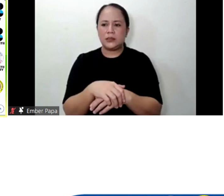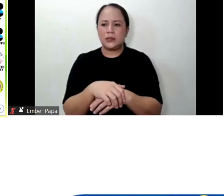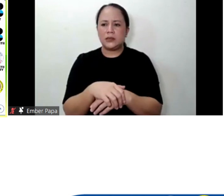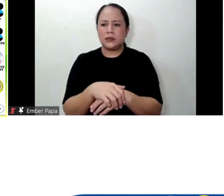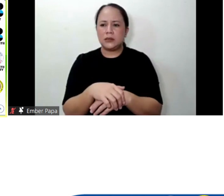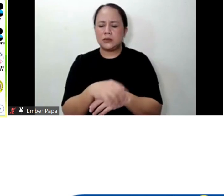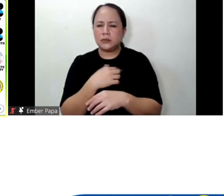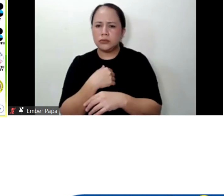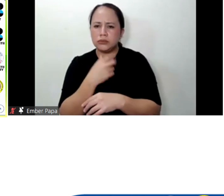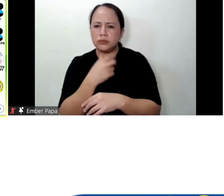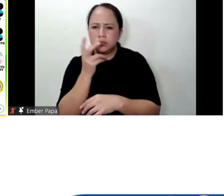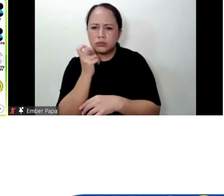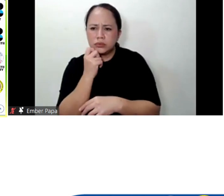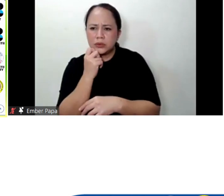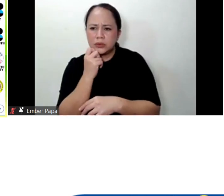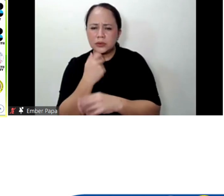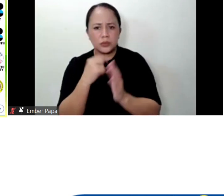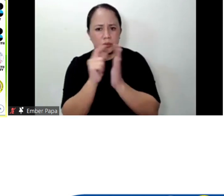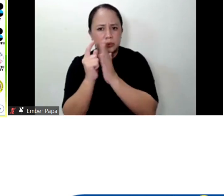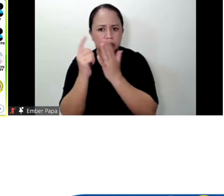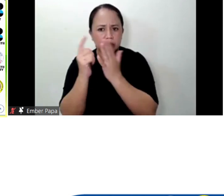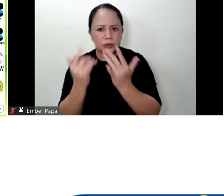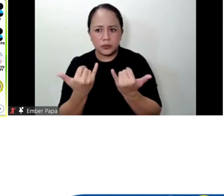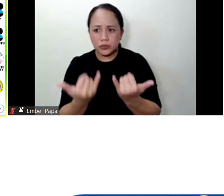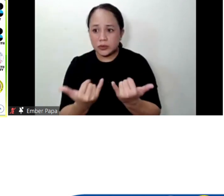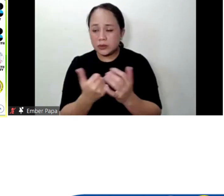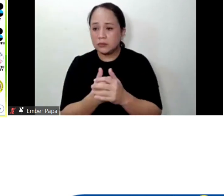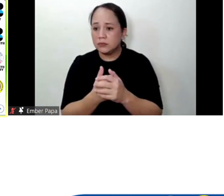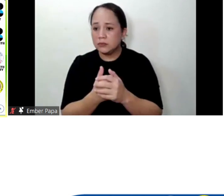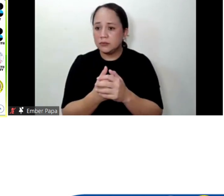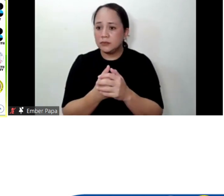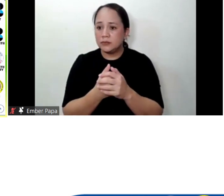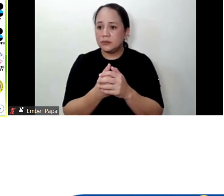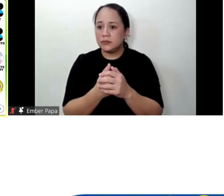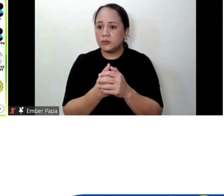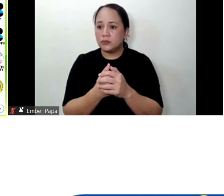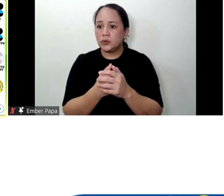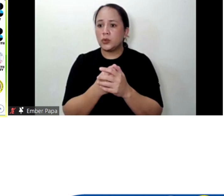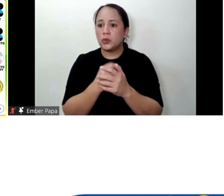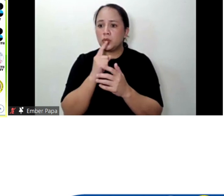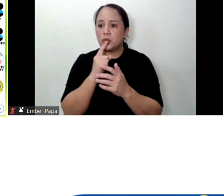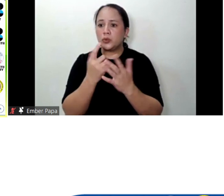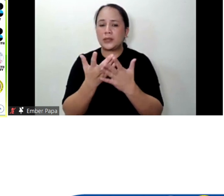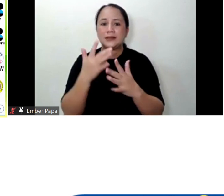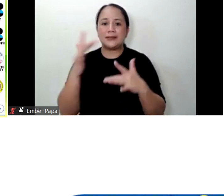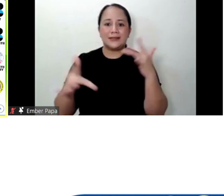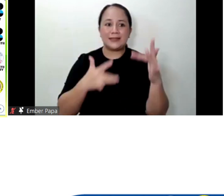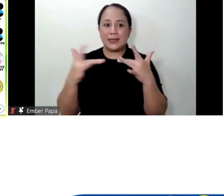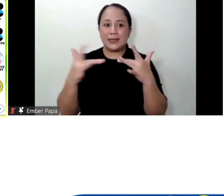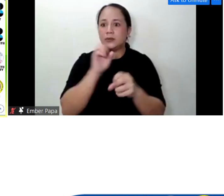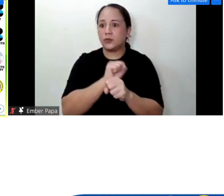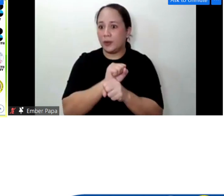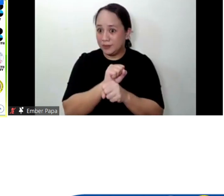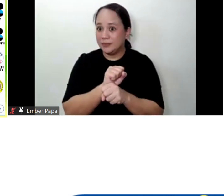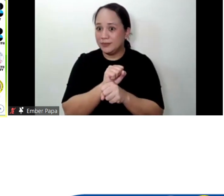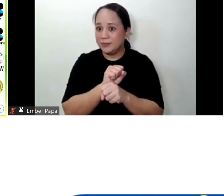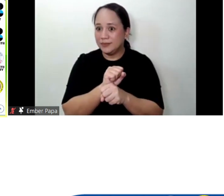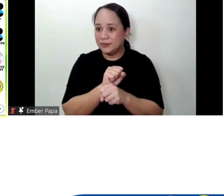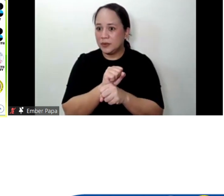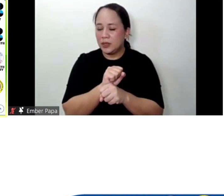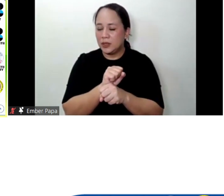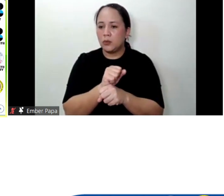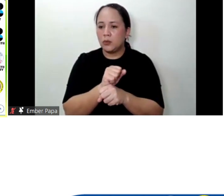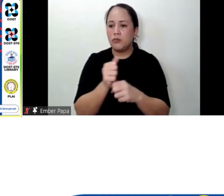eh. Kasi librarians today, they really have one of the most exciting jobs and one of the